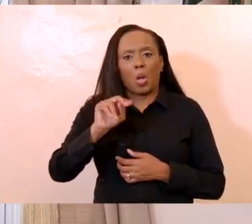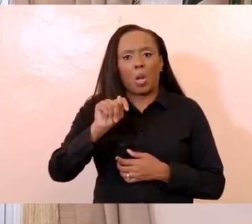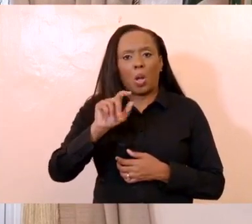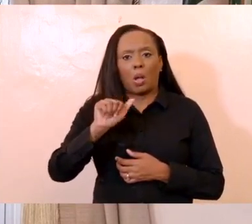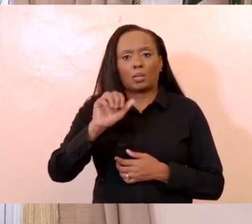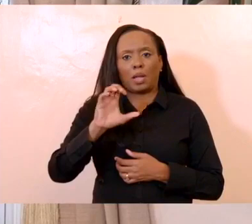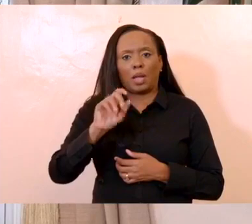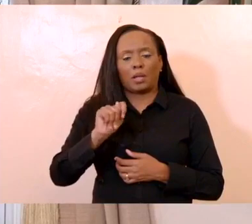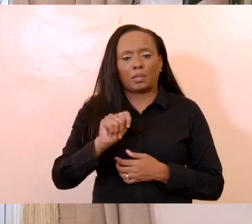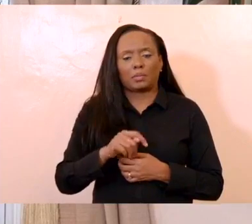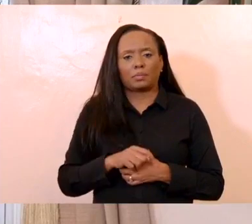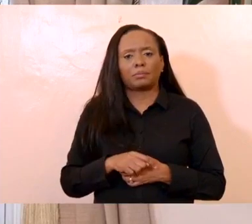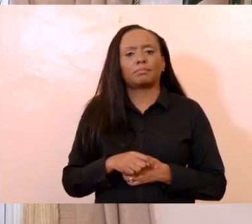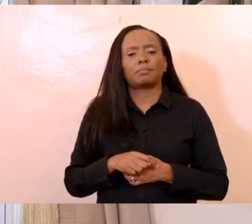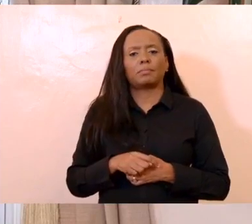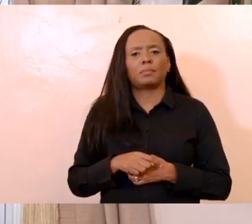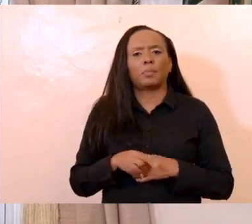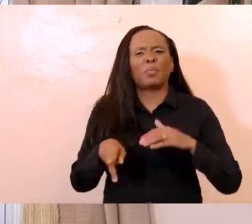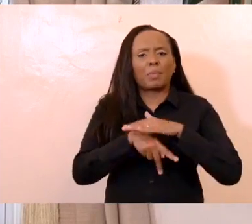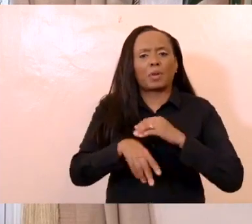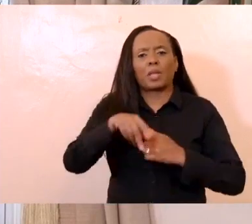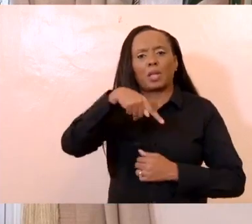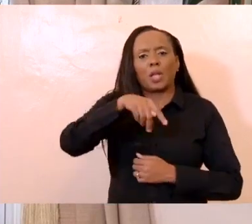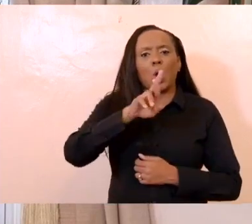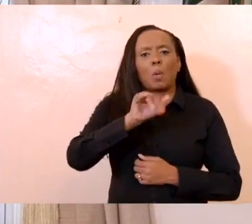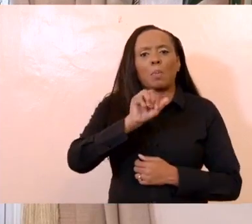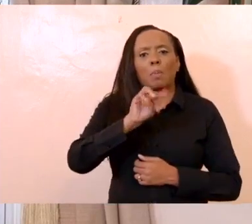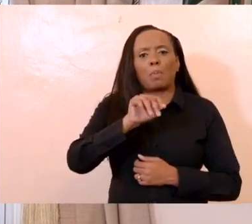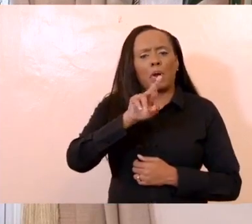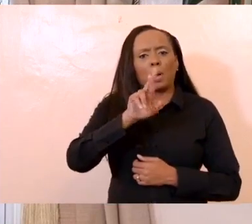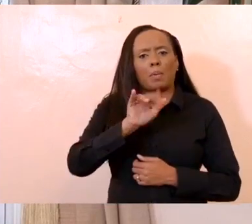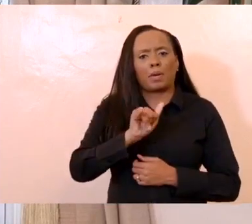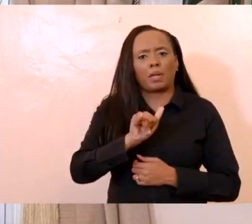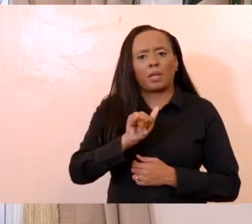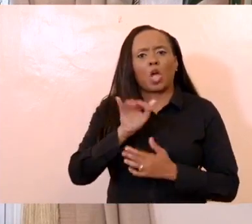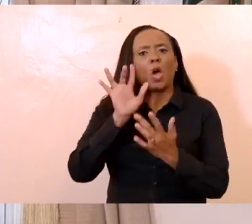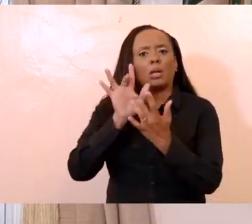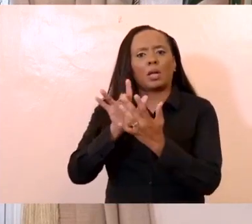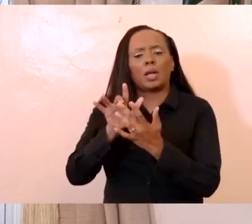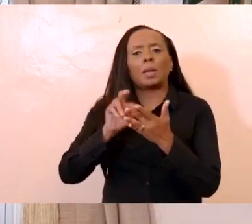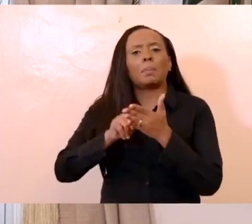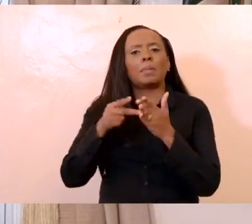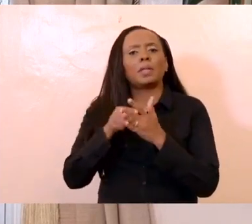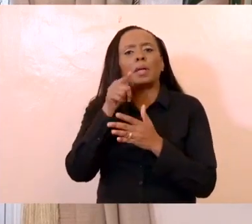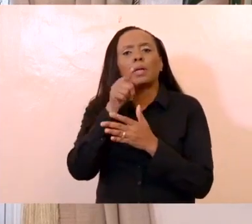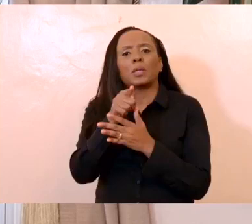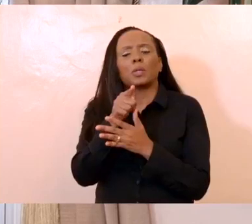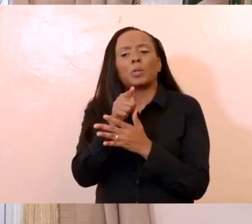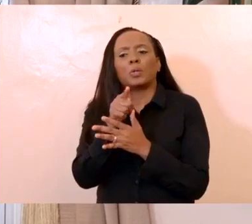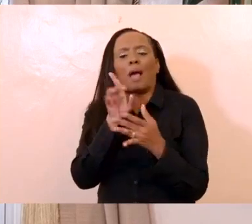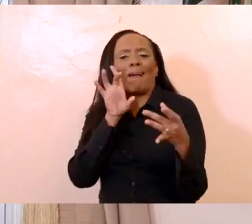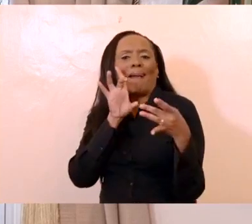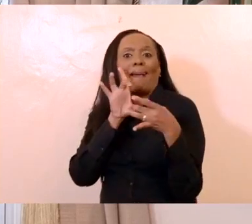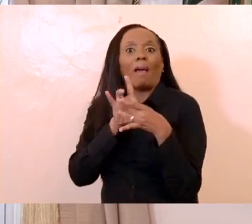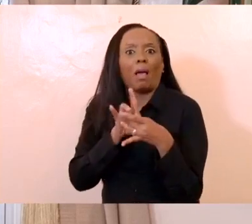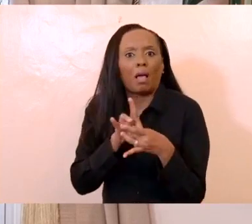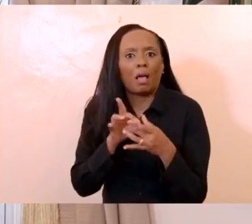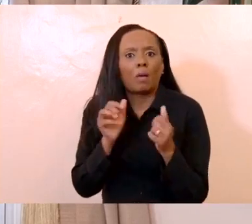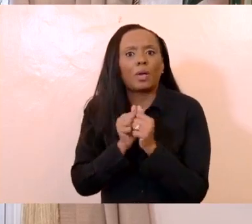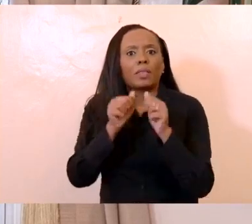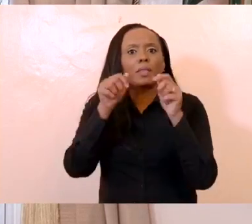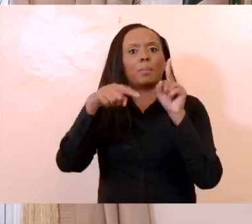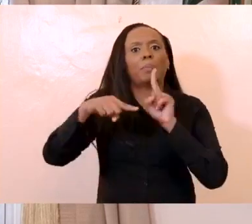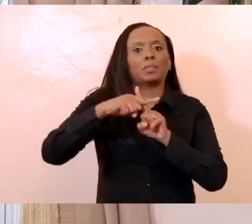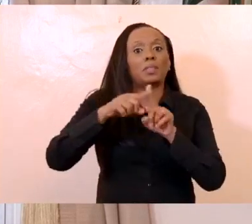close contact with the positive person, right? And the WHO and PAHO do